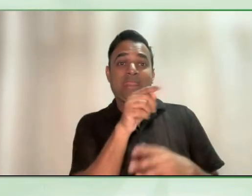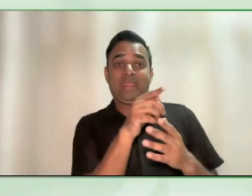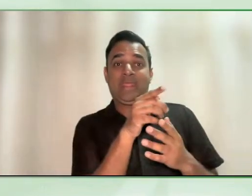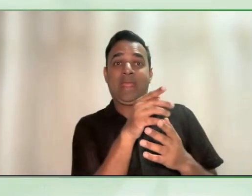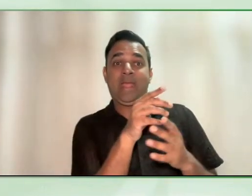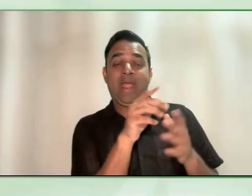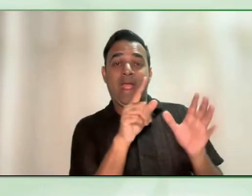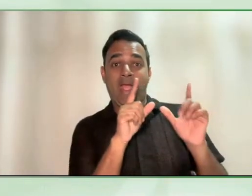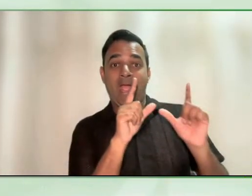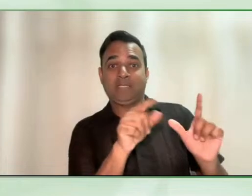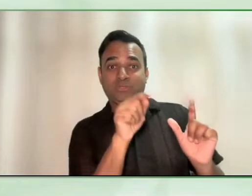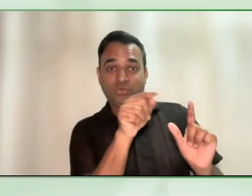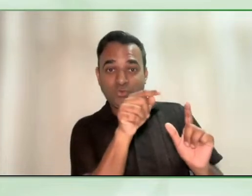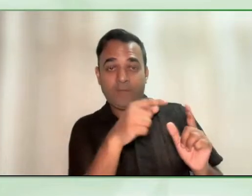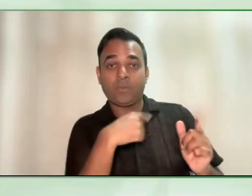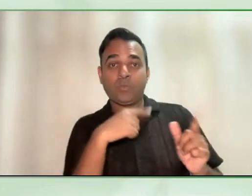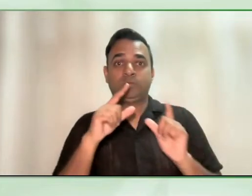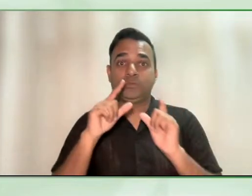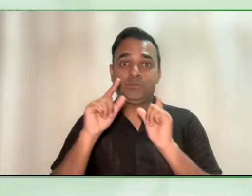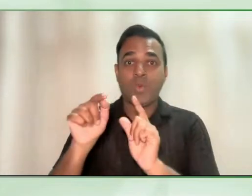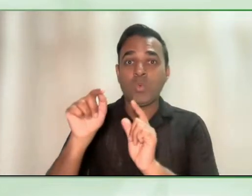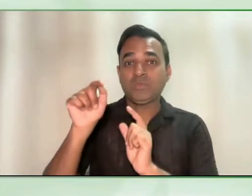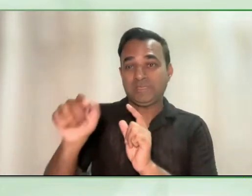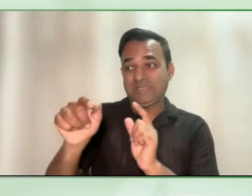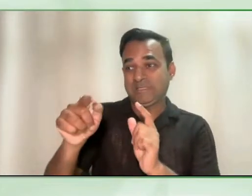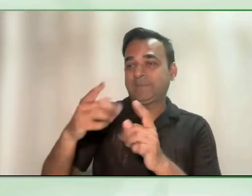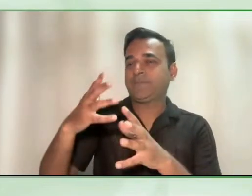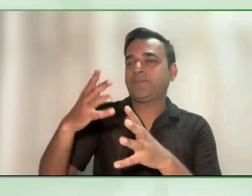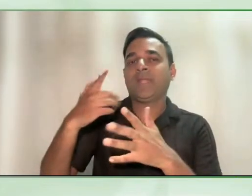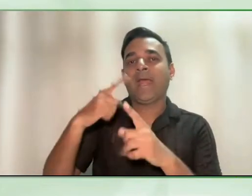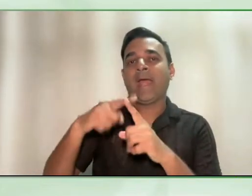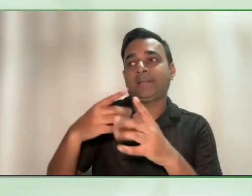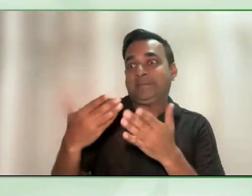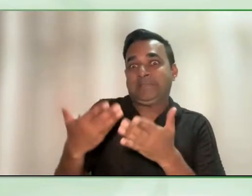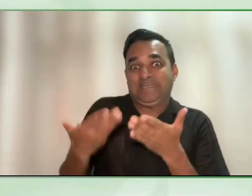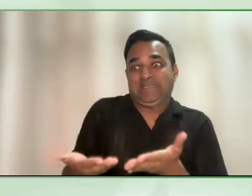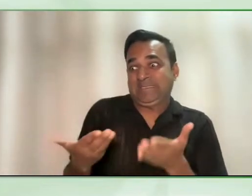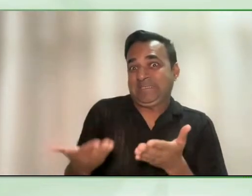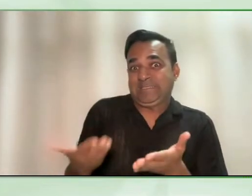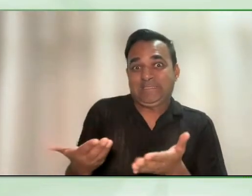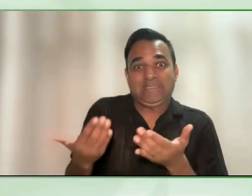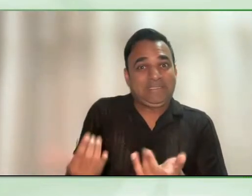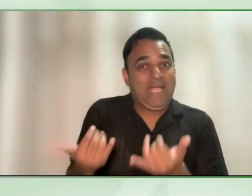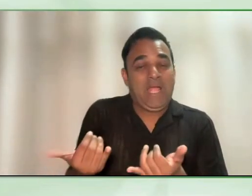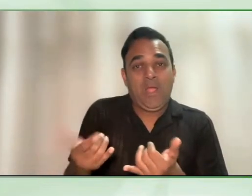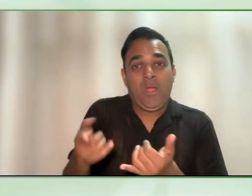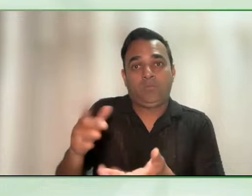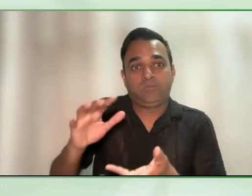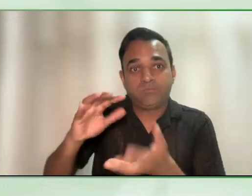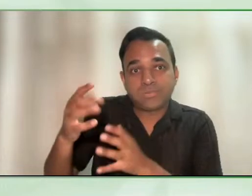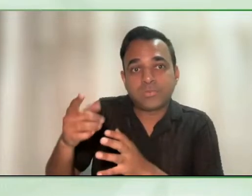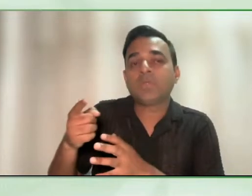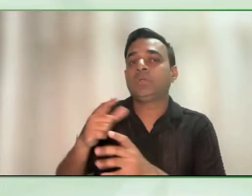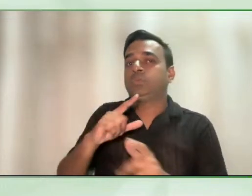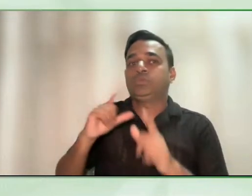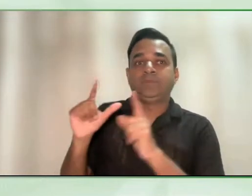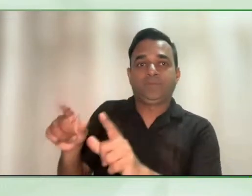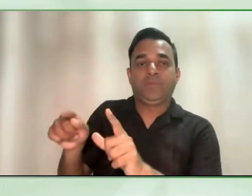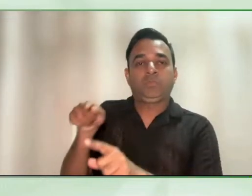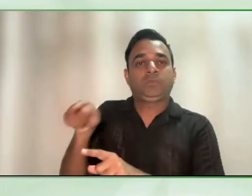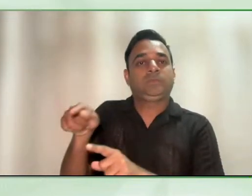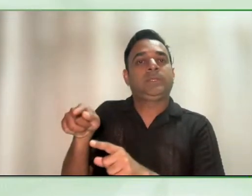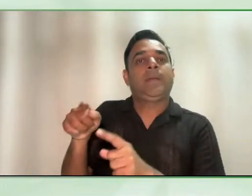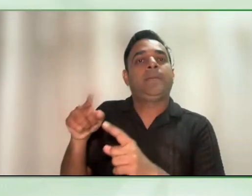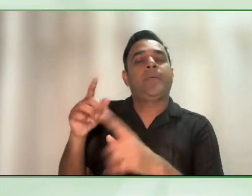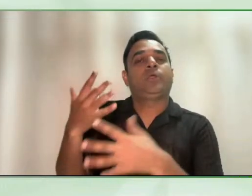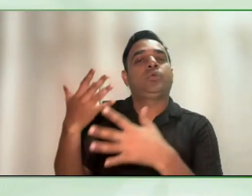way, then we'll include people with disabilities, we'll capture them amongst all the groups that are being responded to. We won't